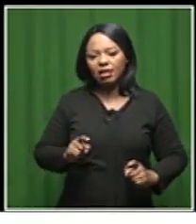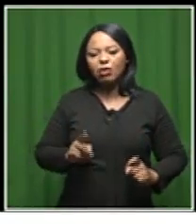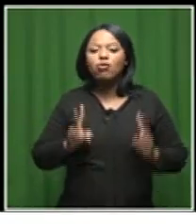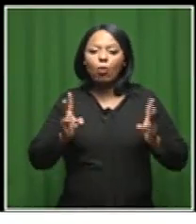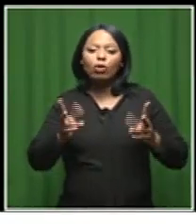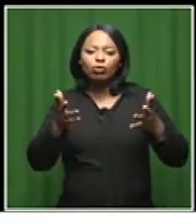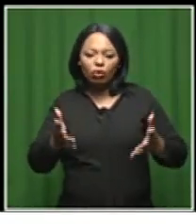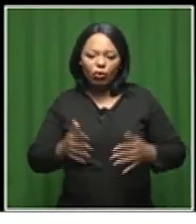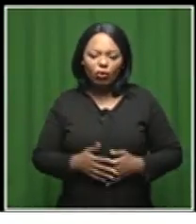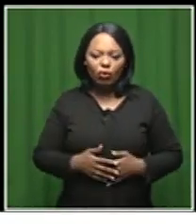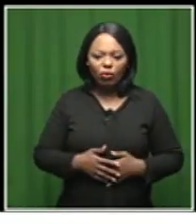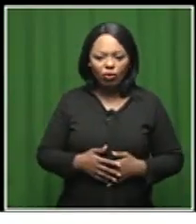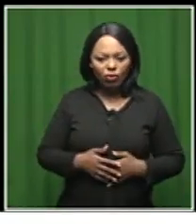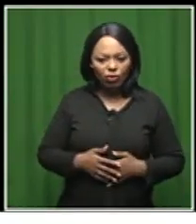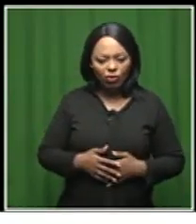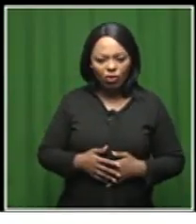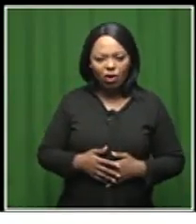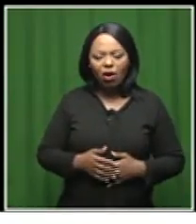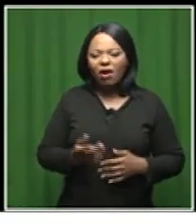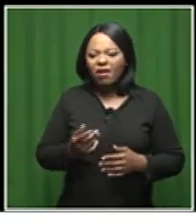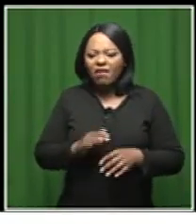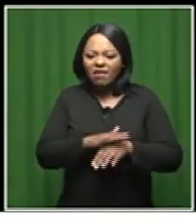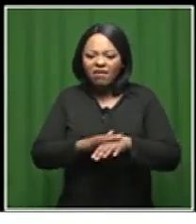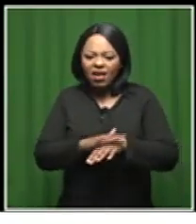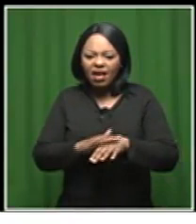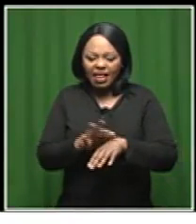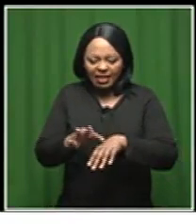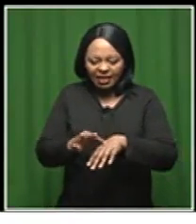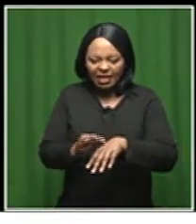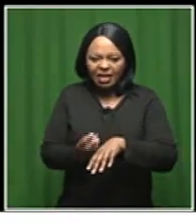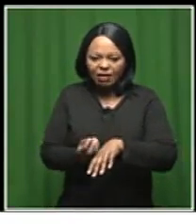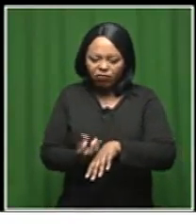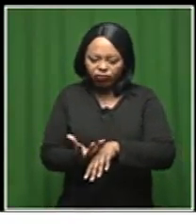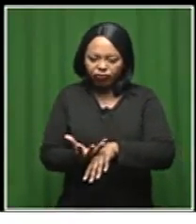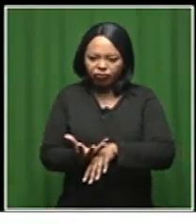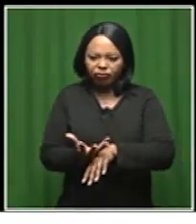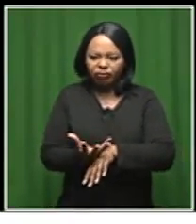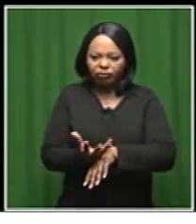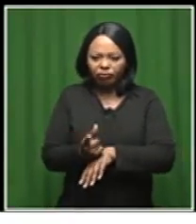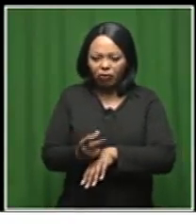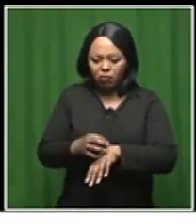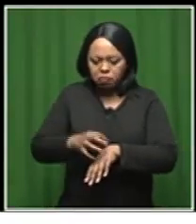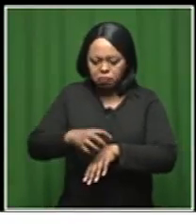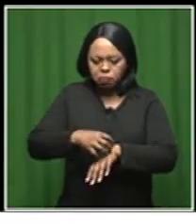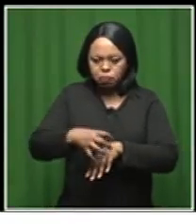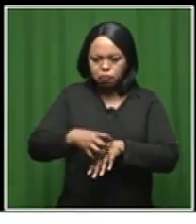They may see bruising in the skin, or they can develop recurrent infections.